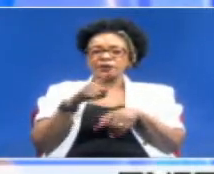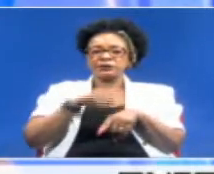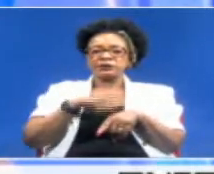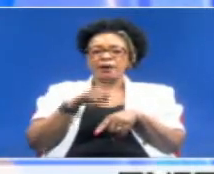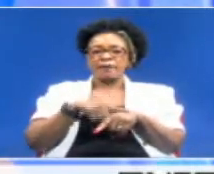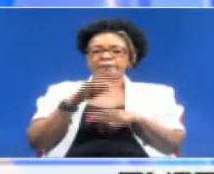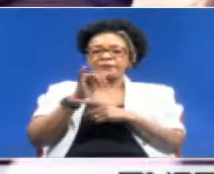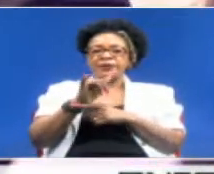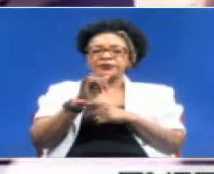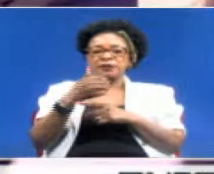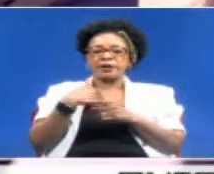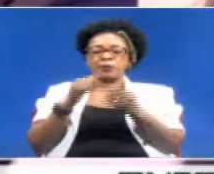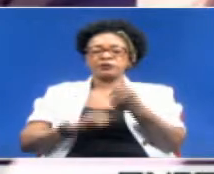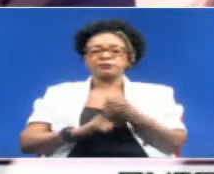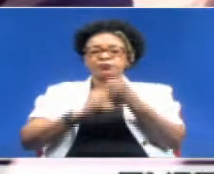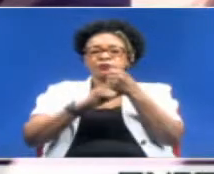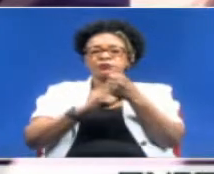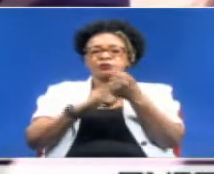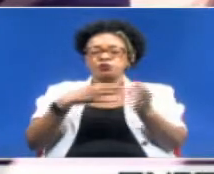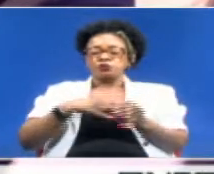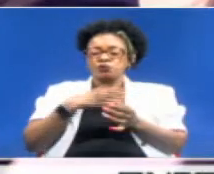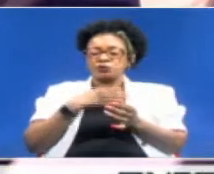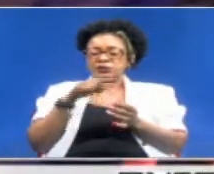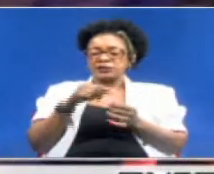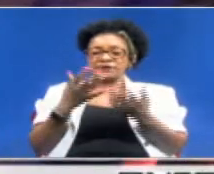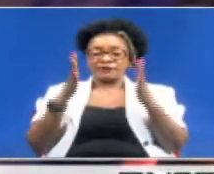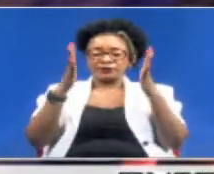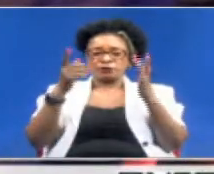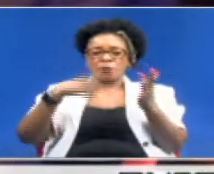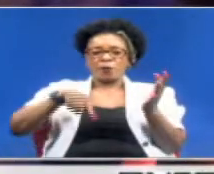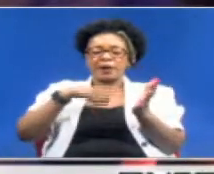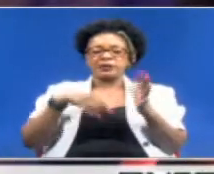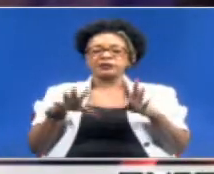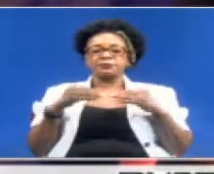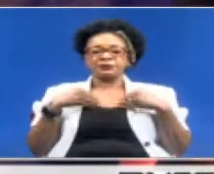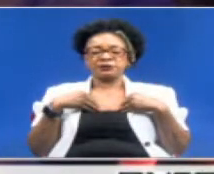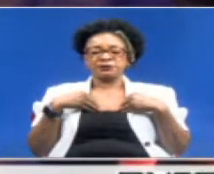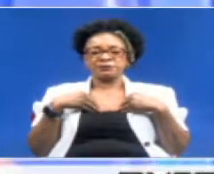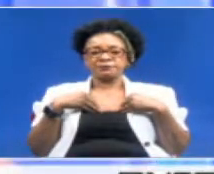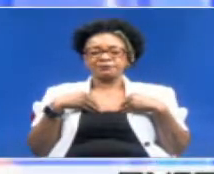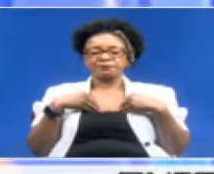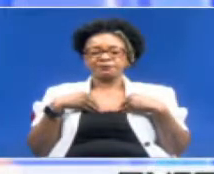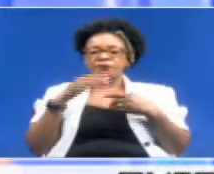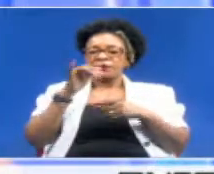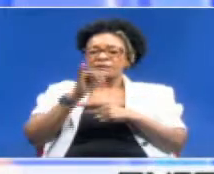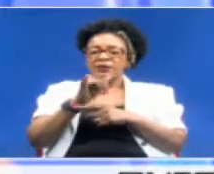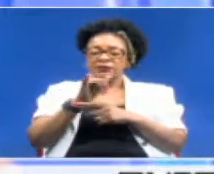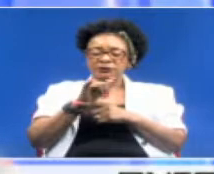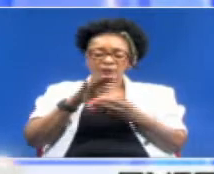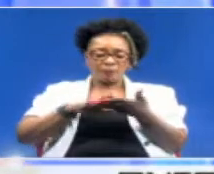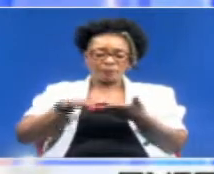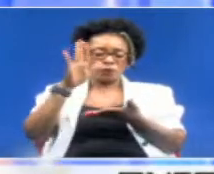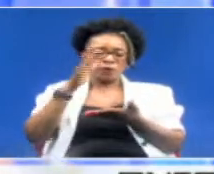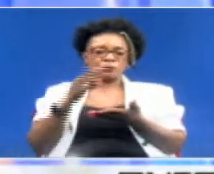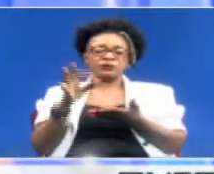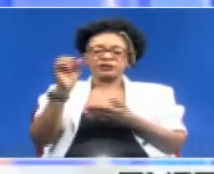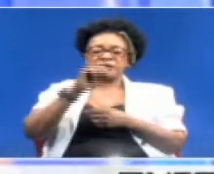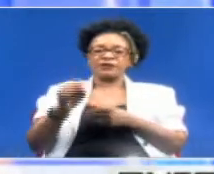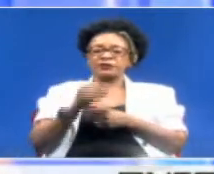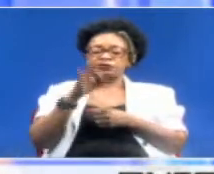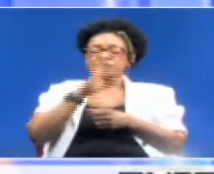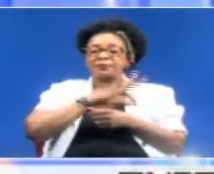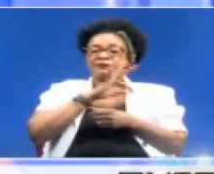our support to host this event, we graciously accepted, speaks volumes on the significance of the mutually